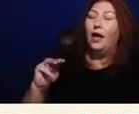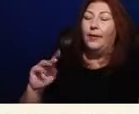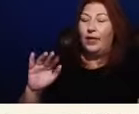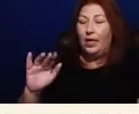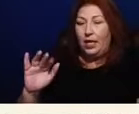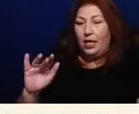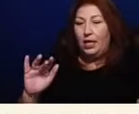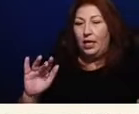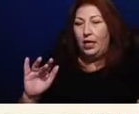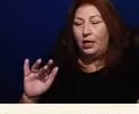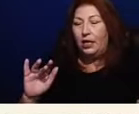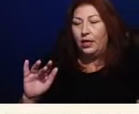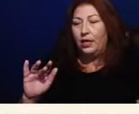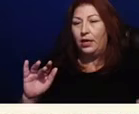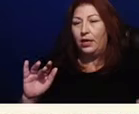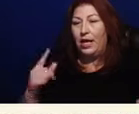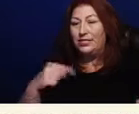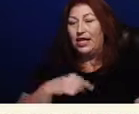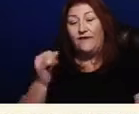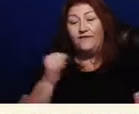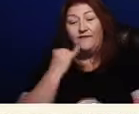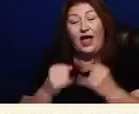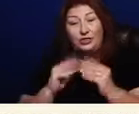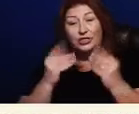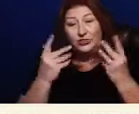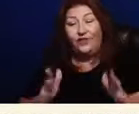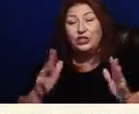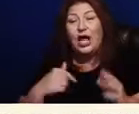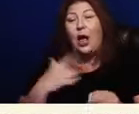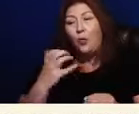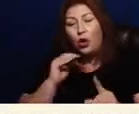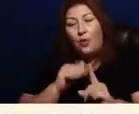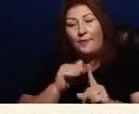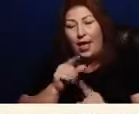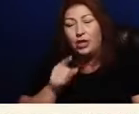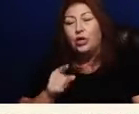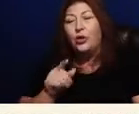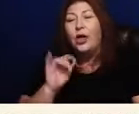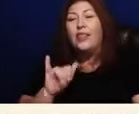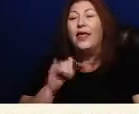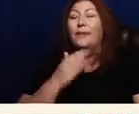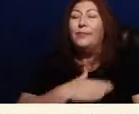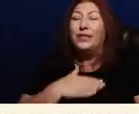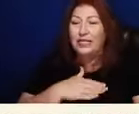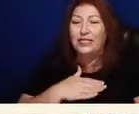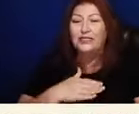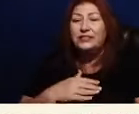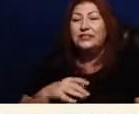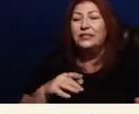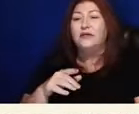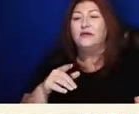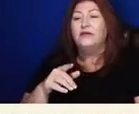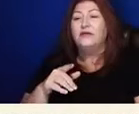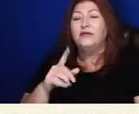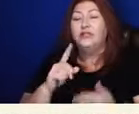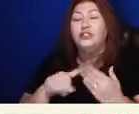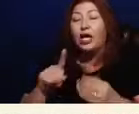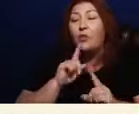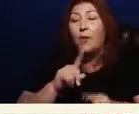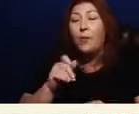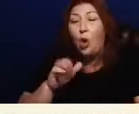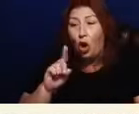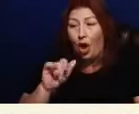And as this our final session comes to an end, we just want to remind you to please check out the report card link that we've linked